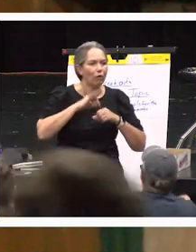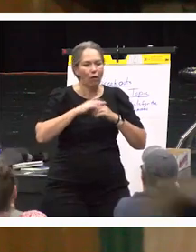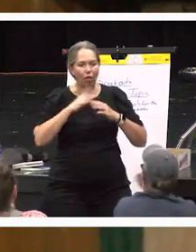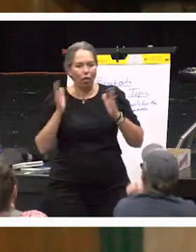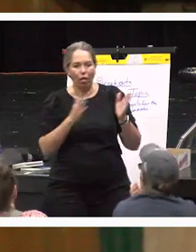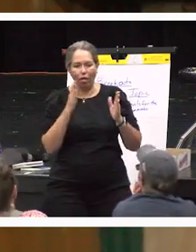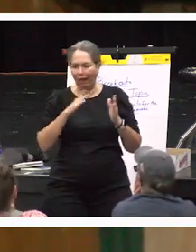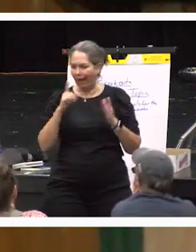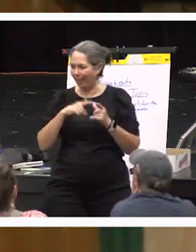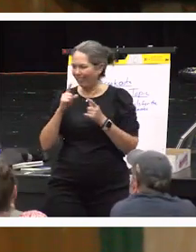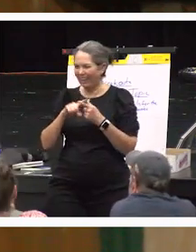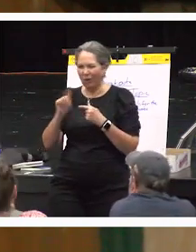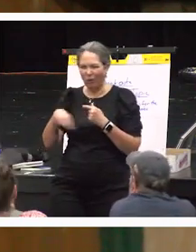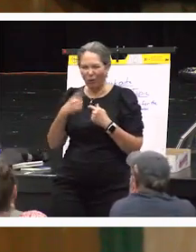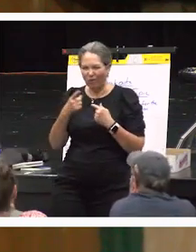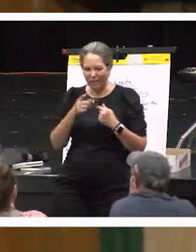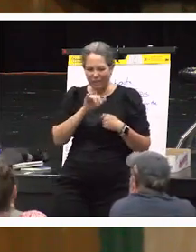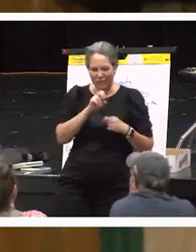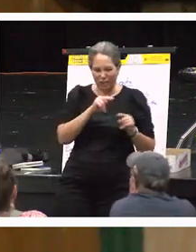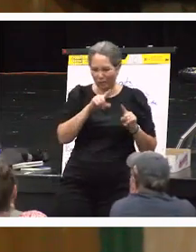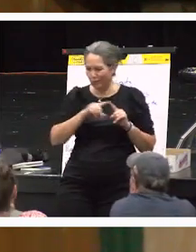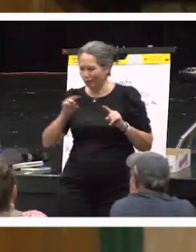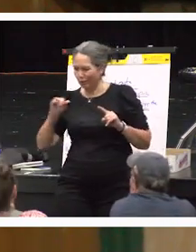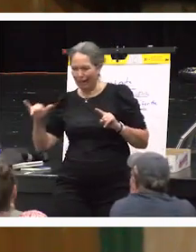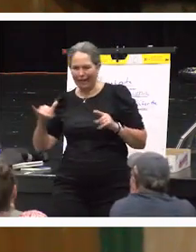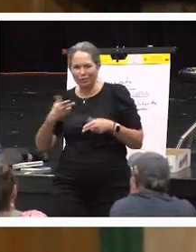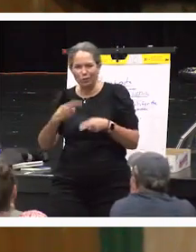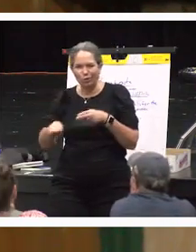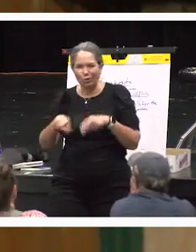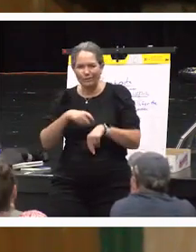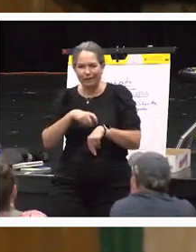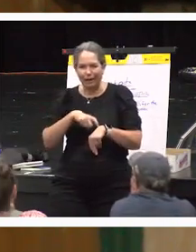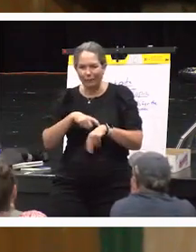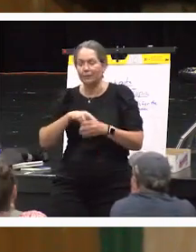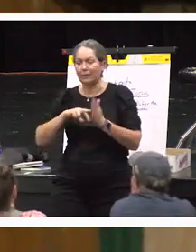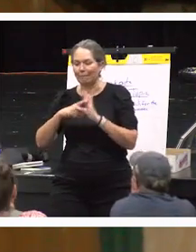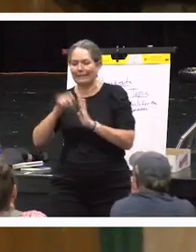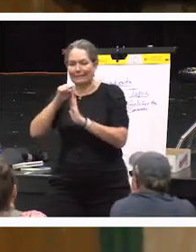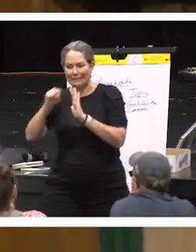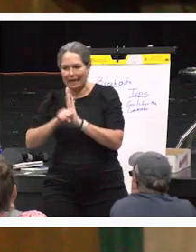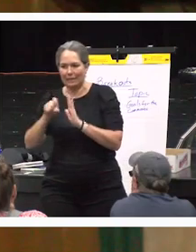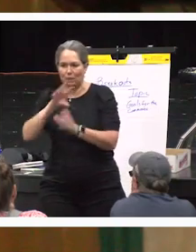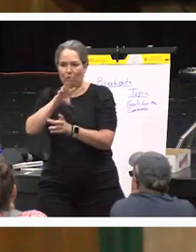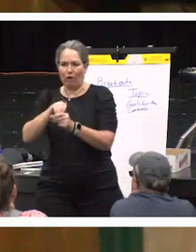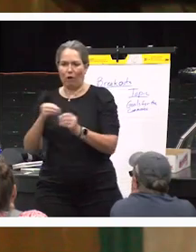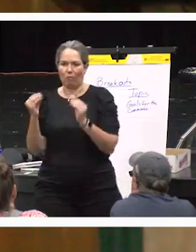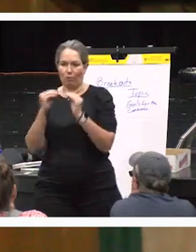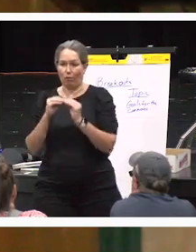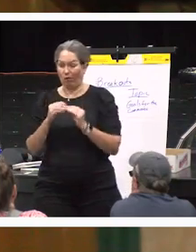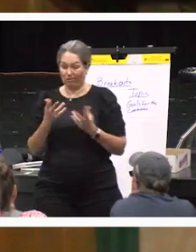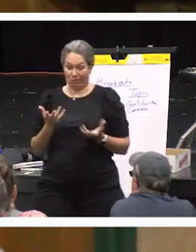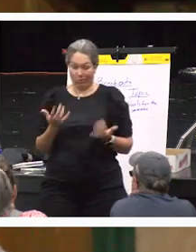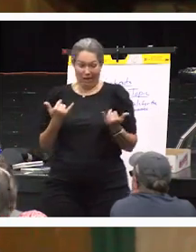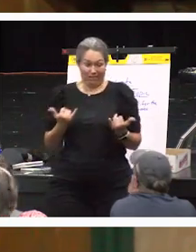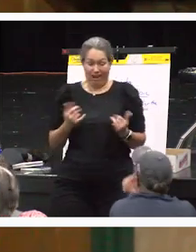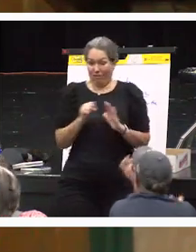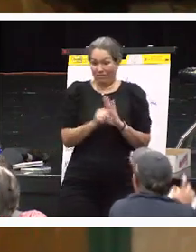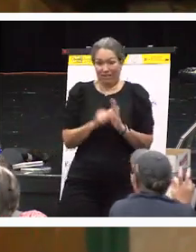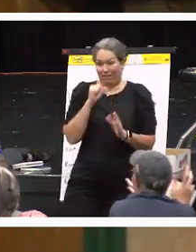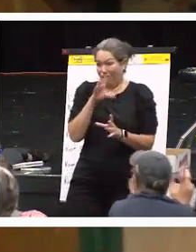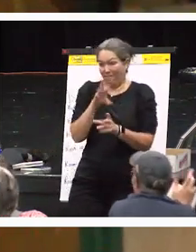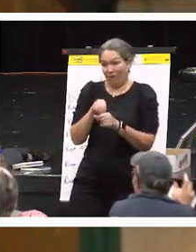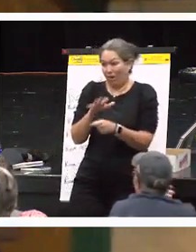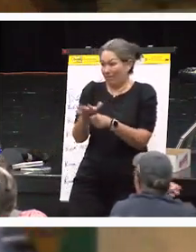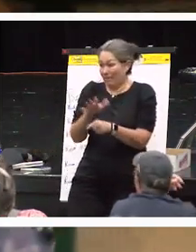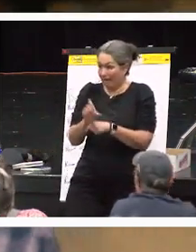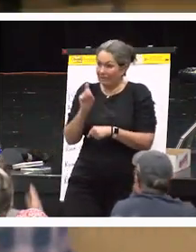So we gotta do as much work in as short time as possible. So the state needs to play a bigger role, and we're not playing enough of a role right now. So I just want to weigh in